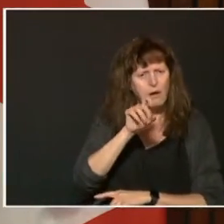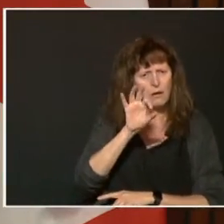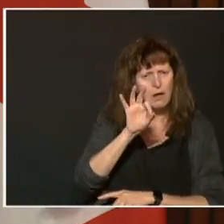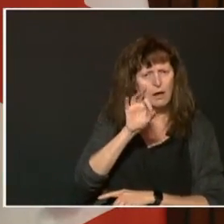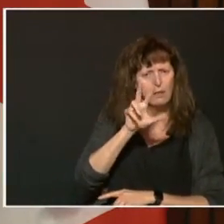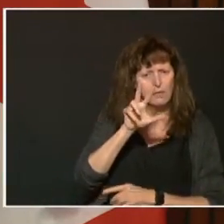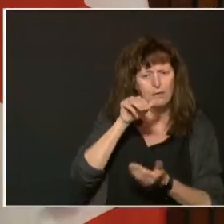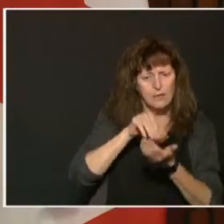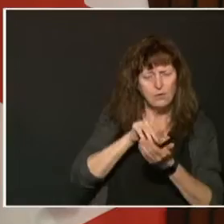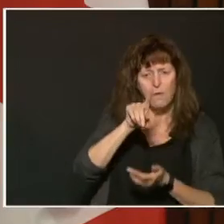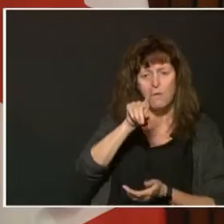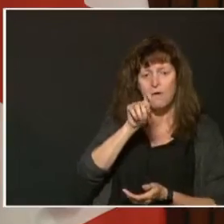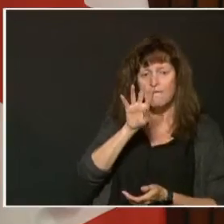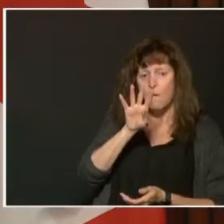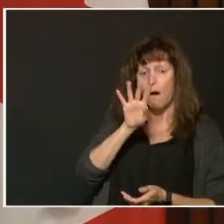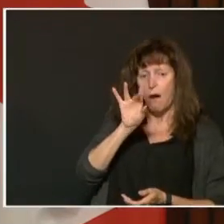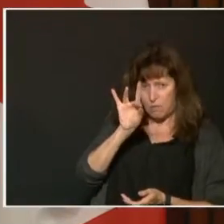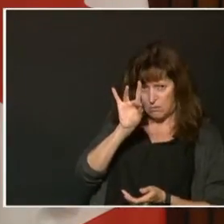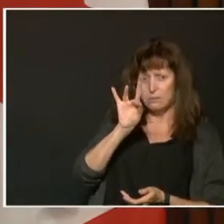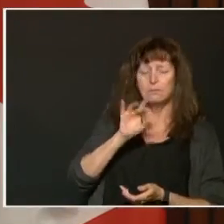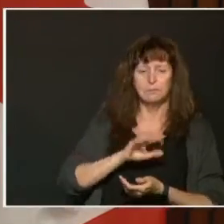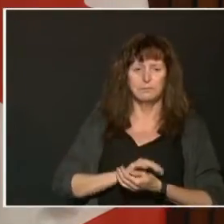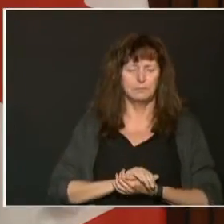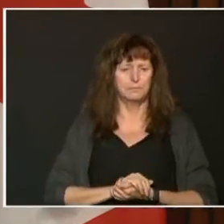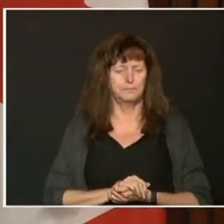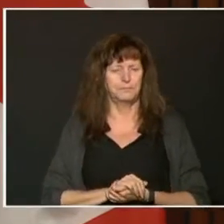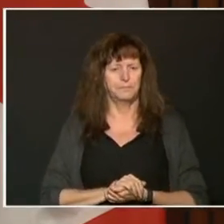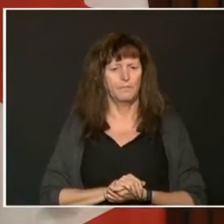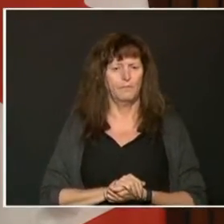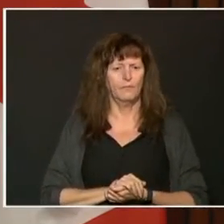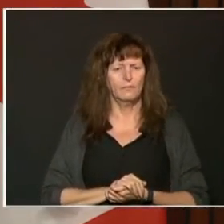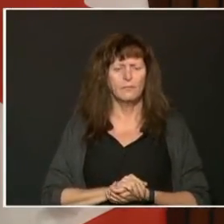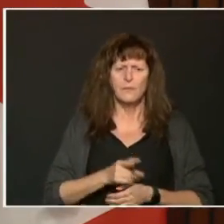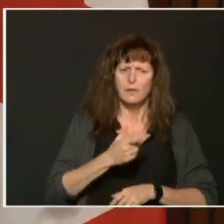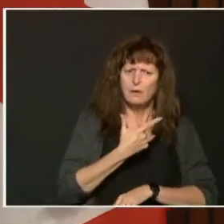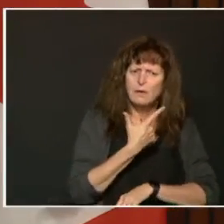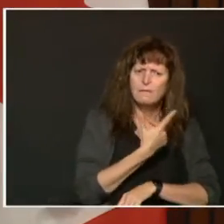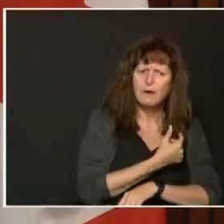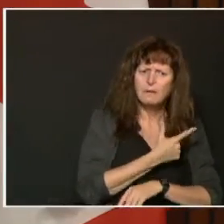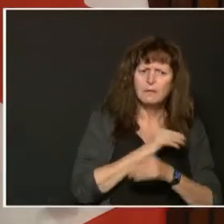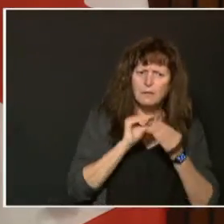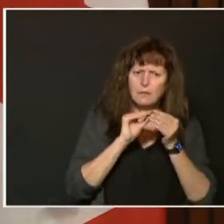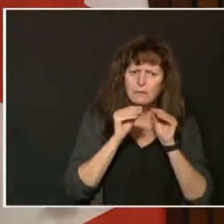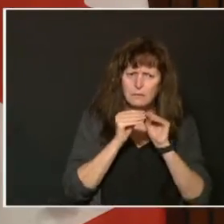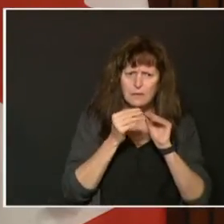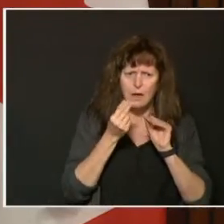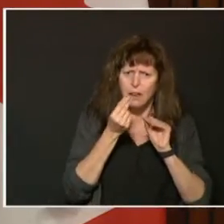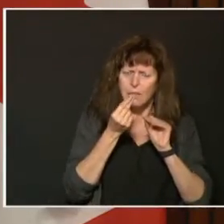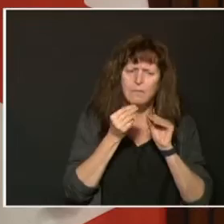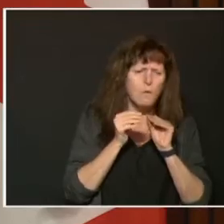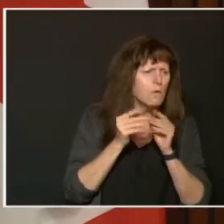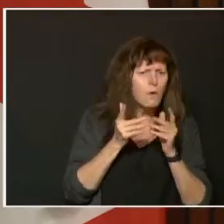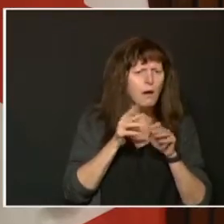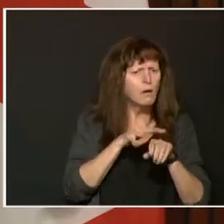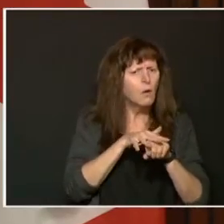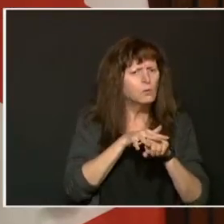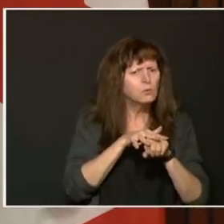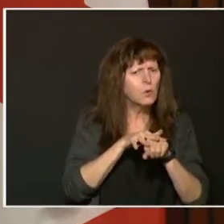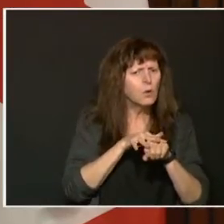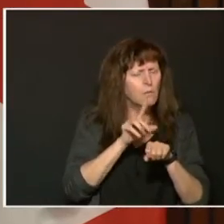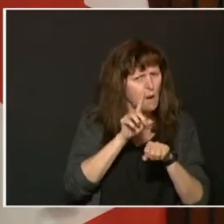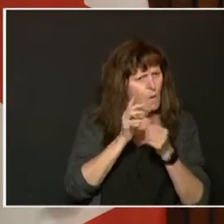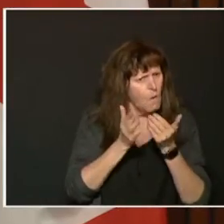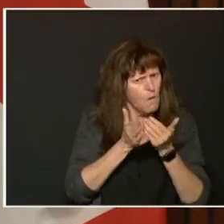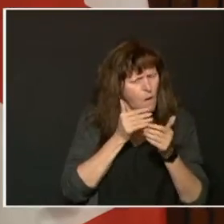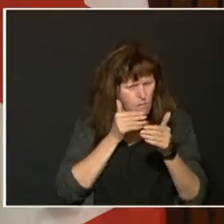193,148. Though our vaccination rate has slowed a little, we are still vaccinating close to 200,000 people